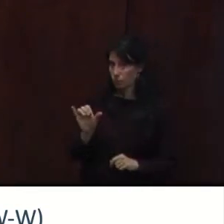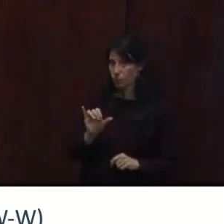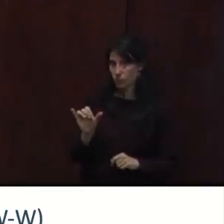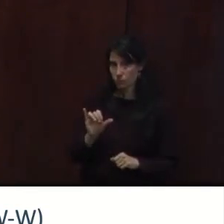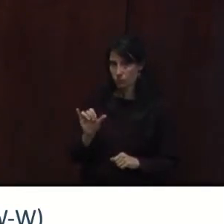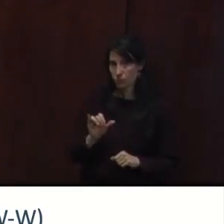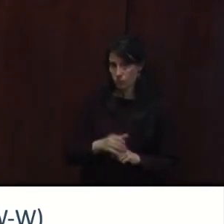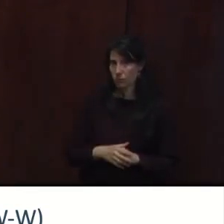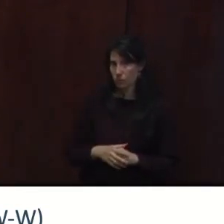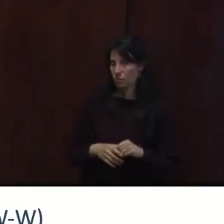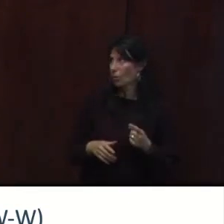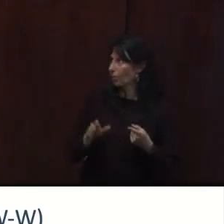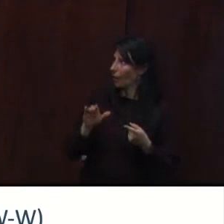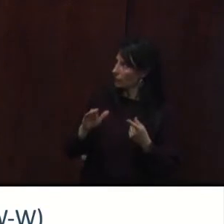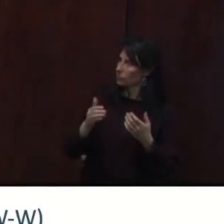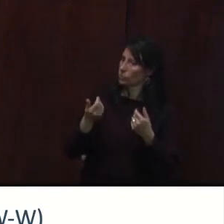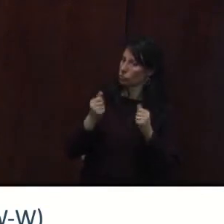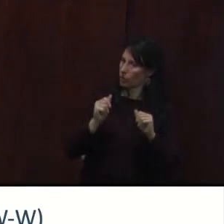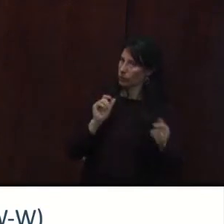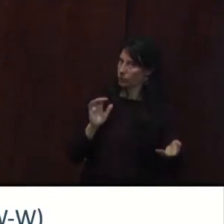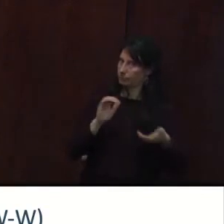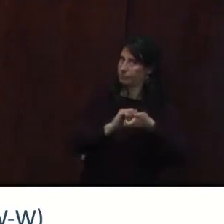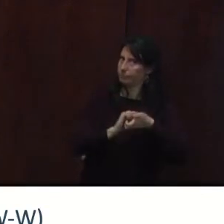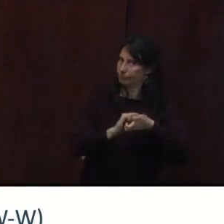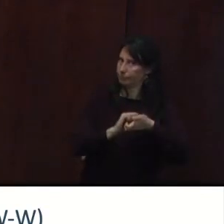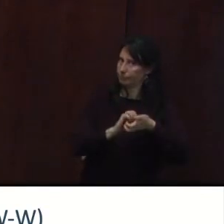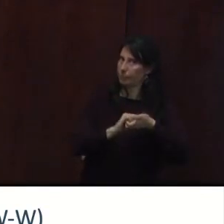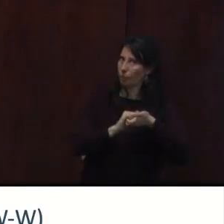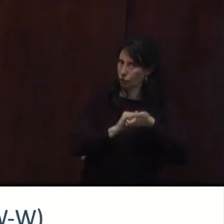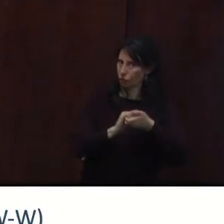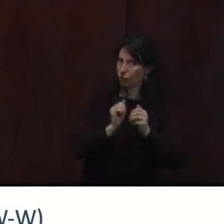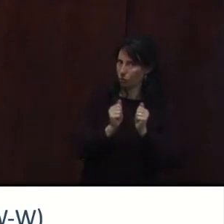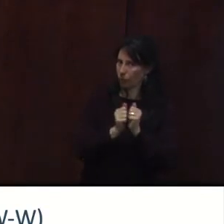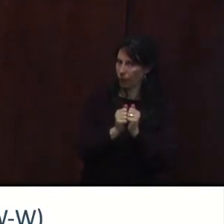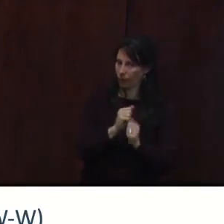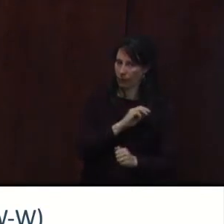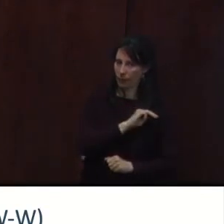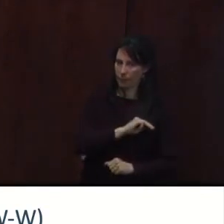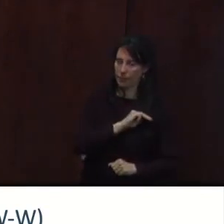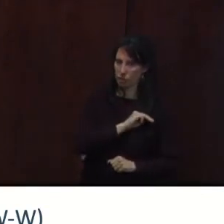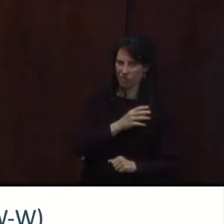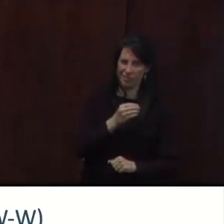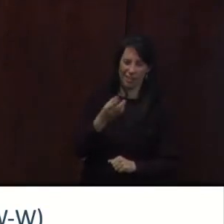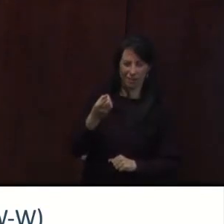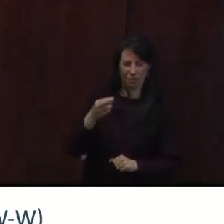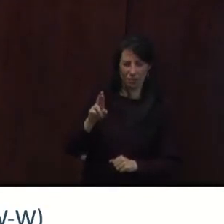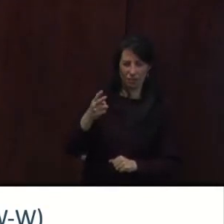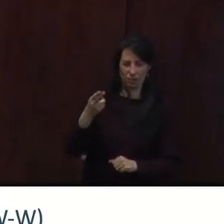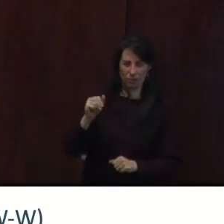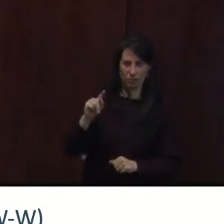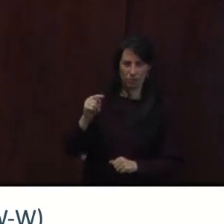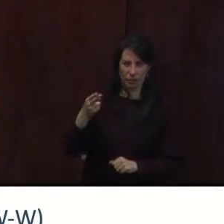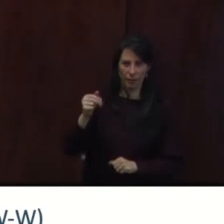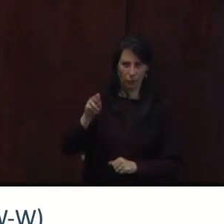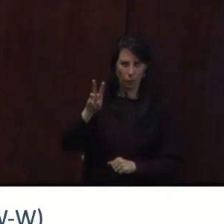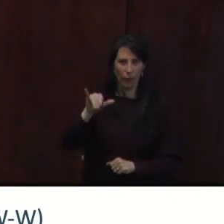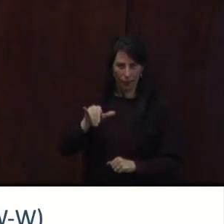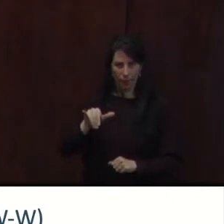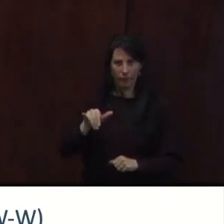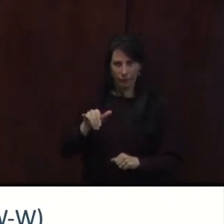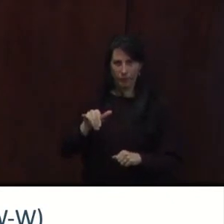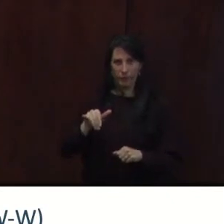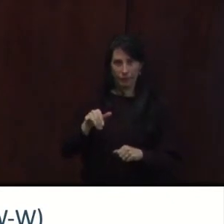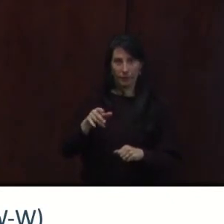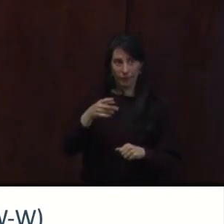that's us with our partnership with Mission System, Dr. Hathaway, advocating and saying you have doses, we're ready to give them